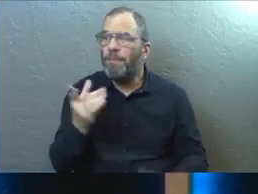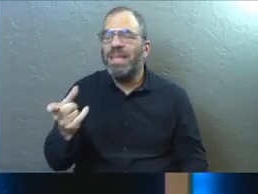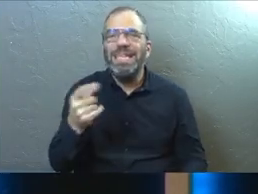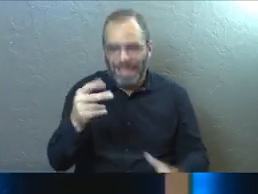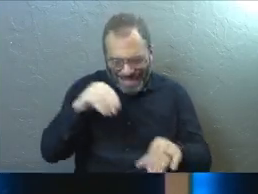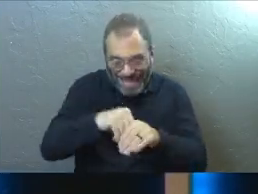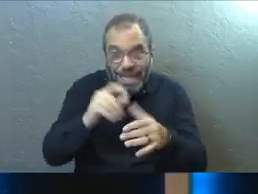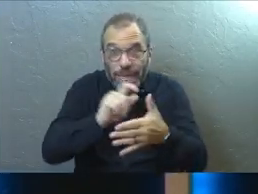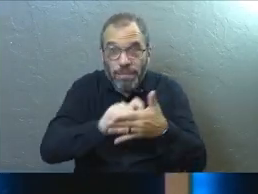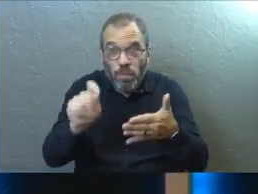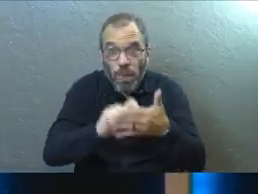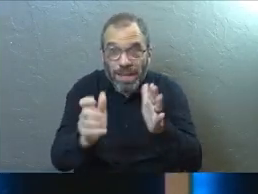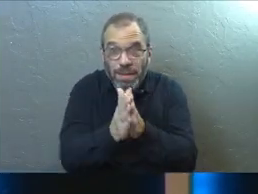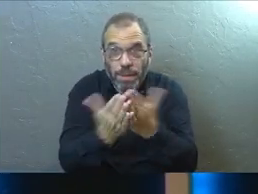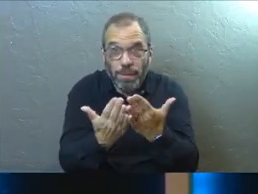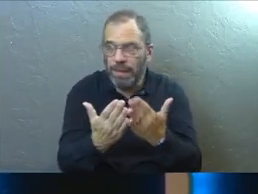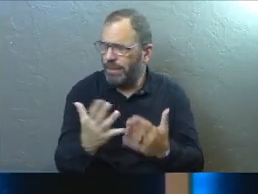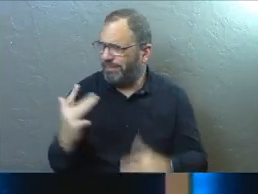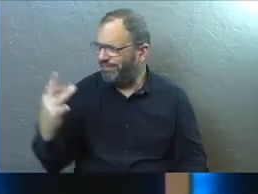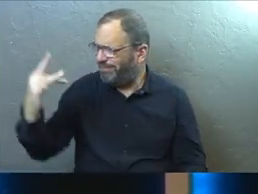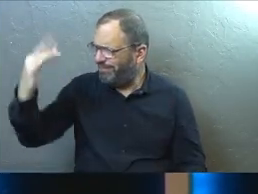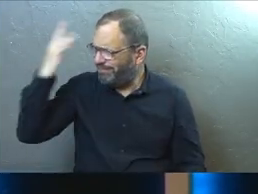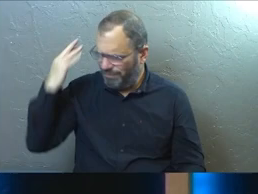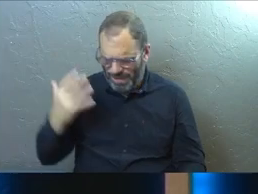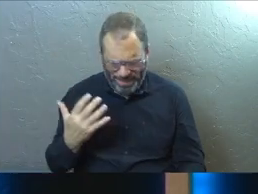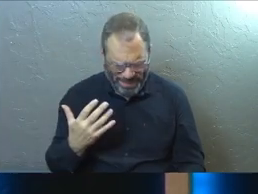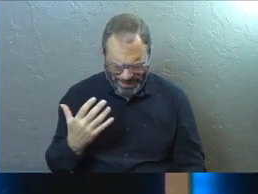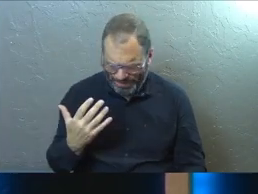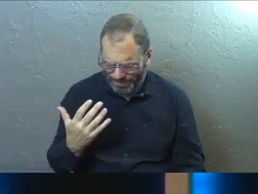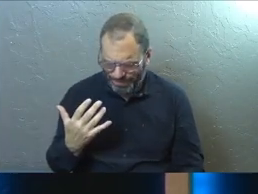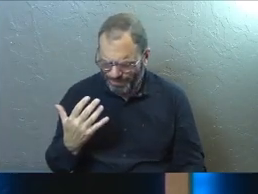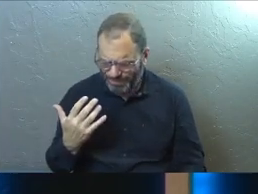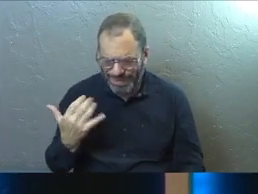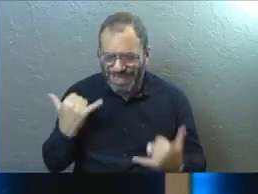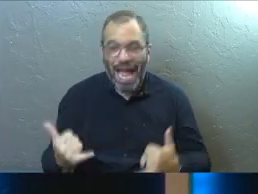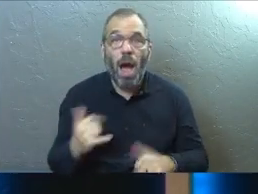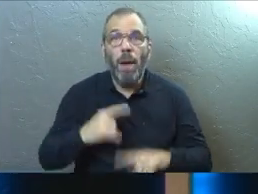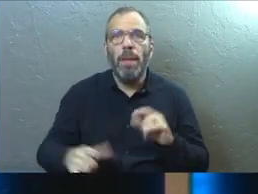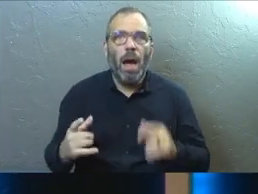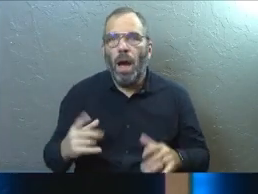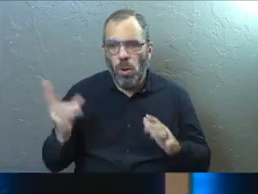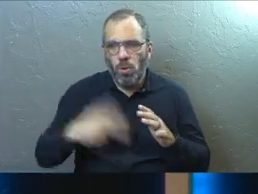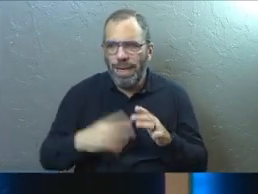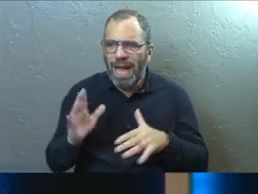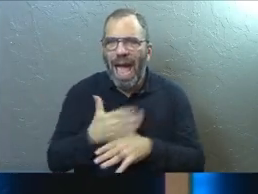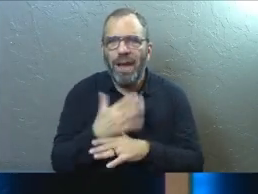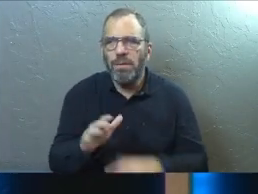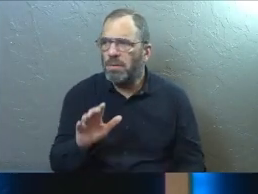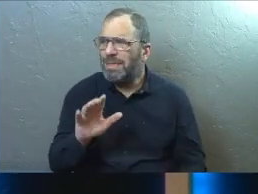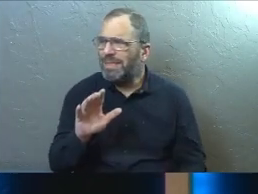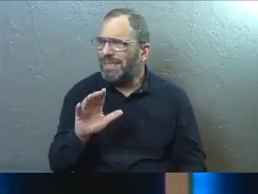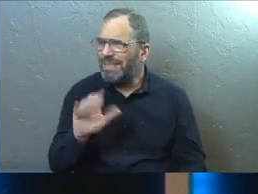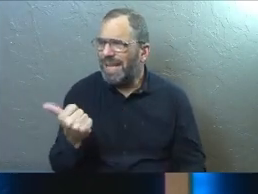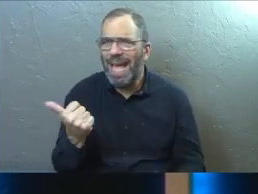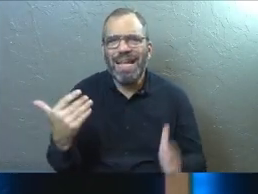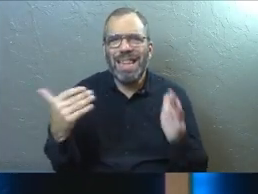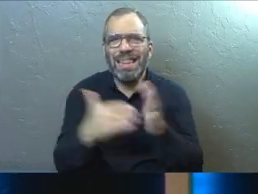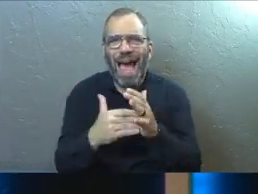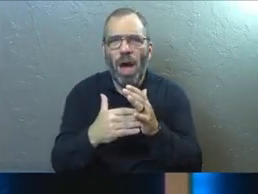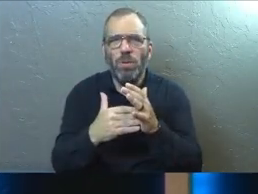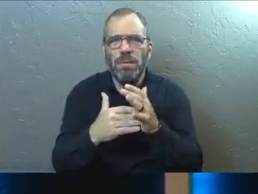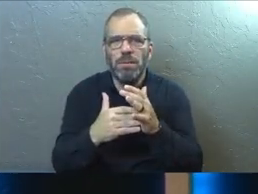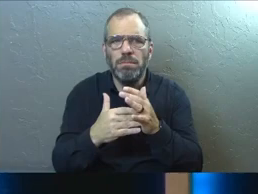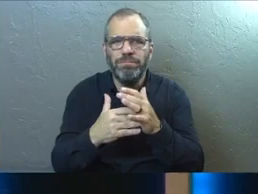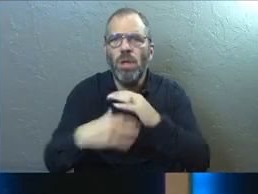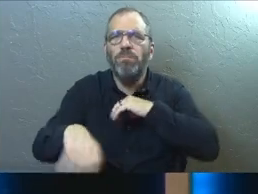things he talks about in that book is that, and this is years ago, so this is probably even more now, but that we see on average 10,000 advertisements